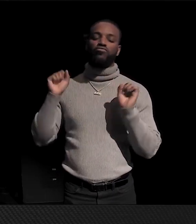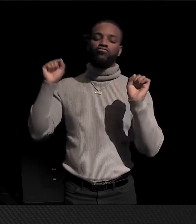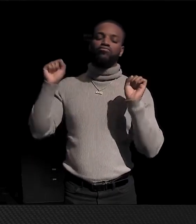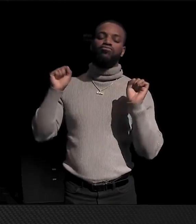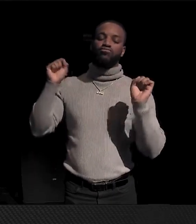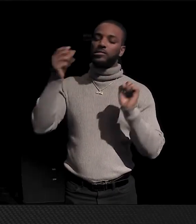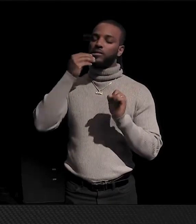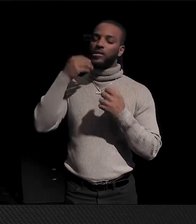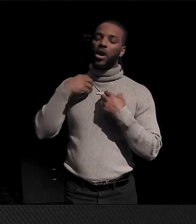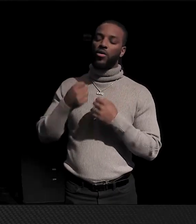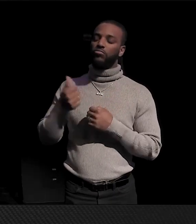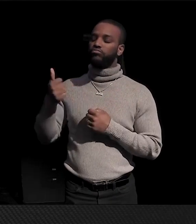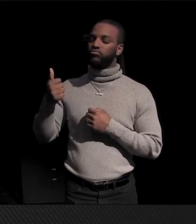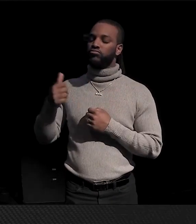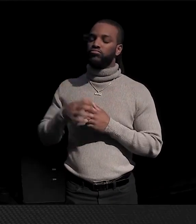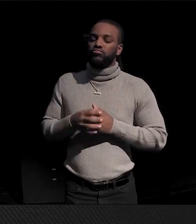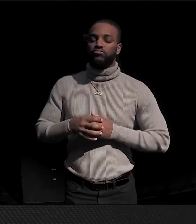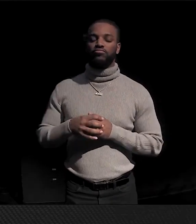feel great.